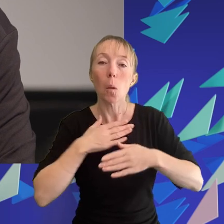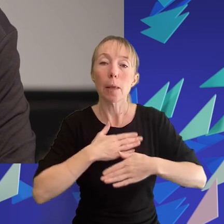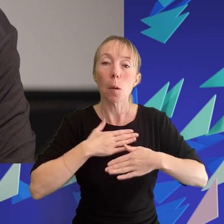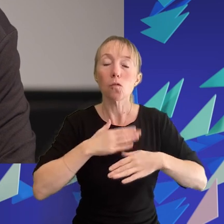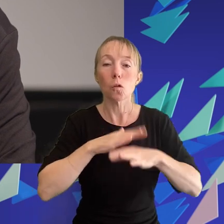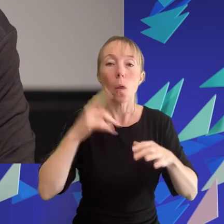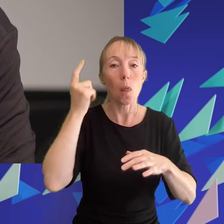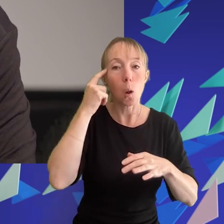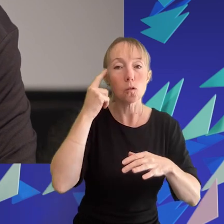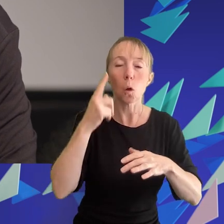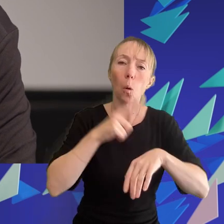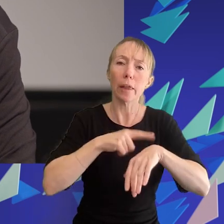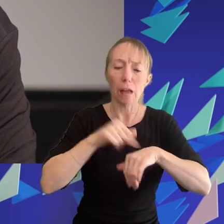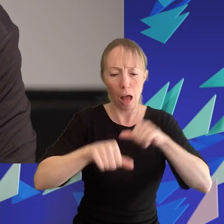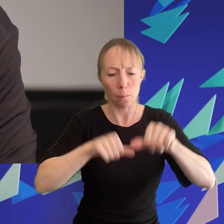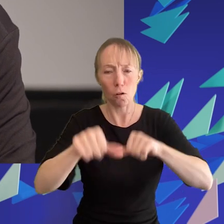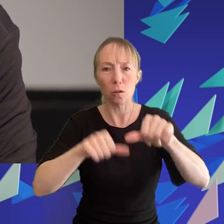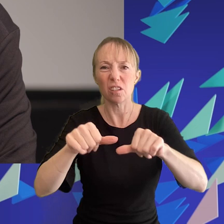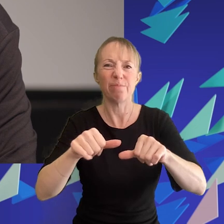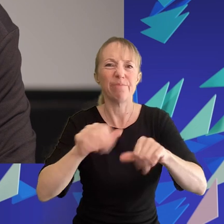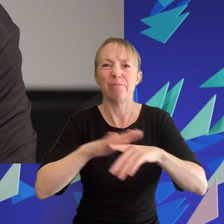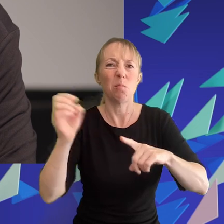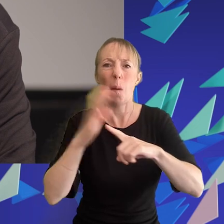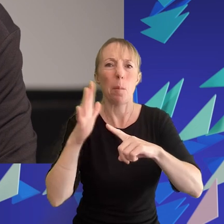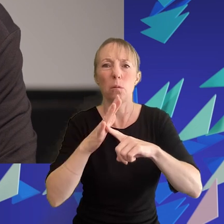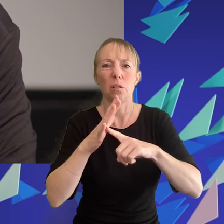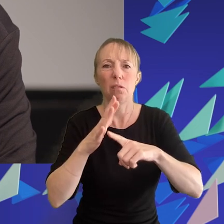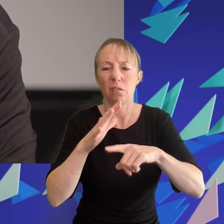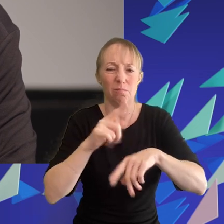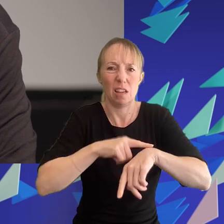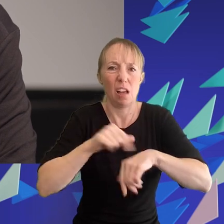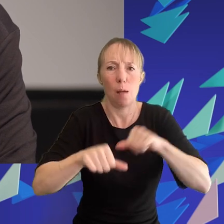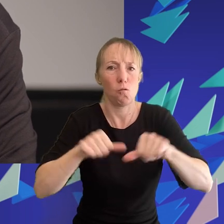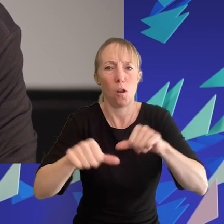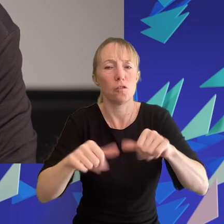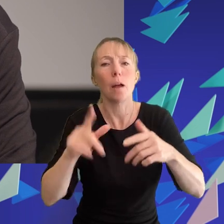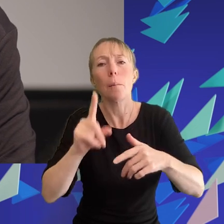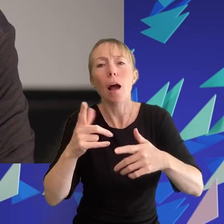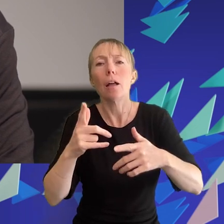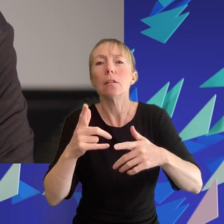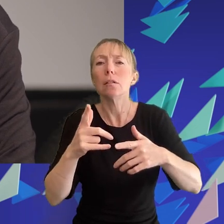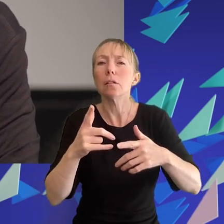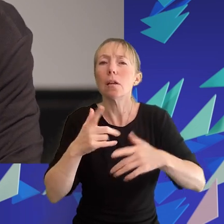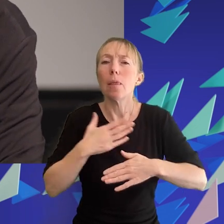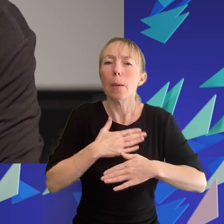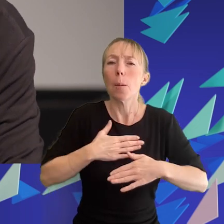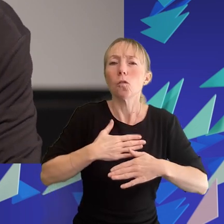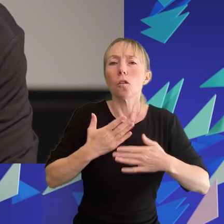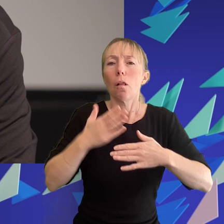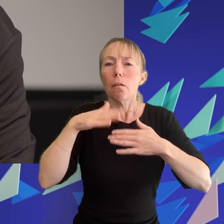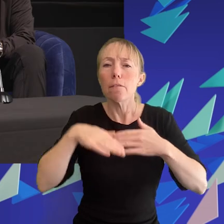the events, you know, not the chronological. It was not important the chronological order of the events, but the congruence of the emotional